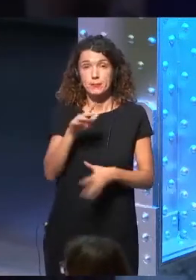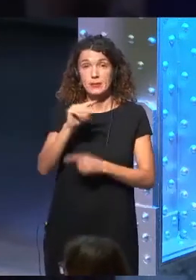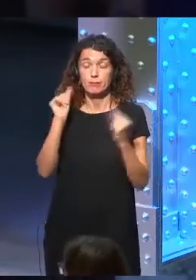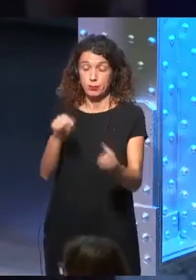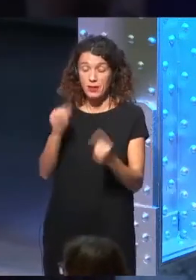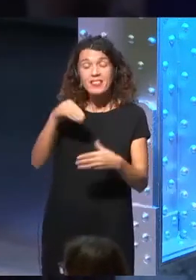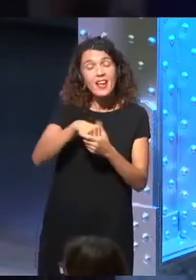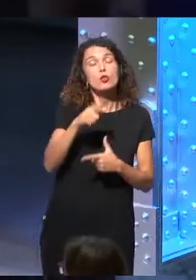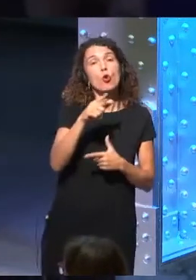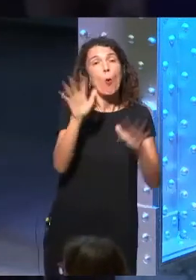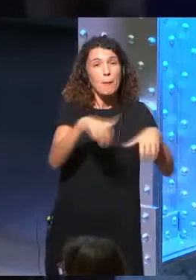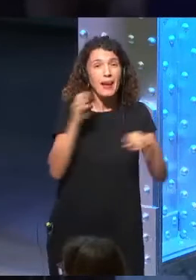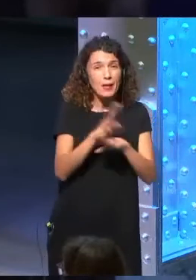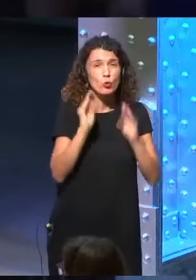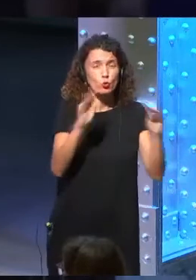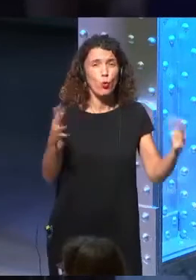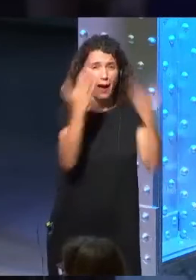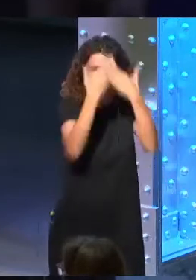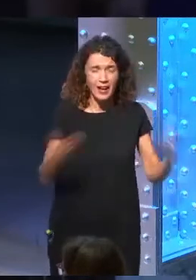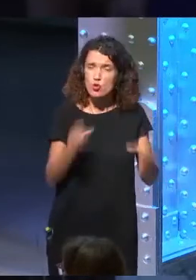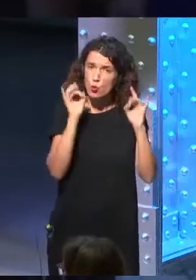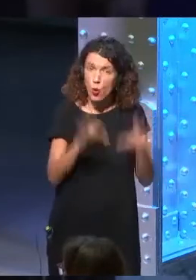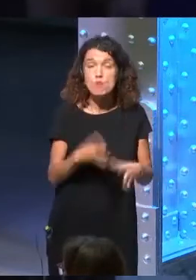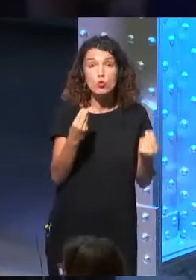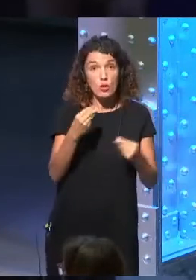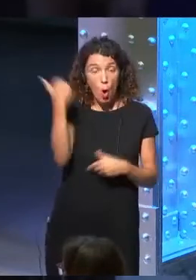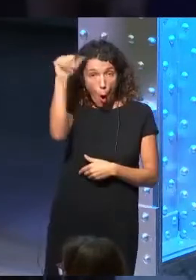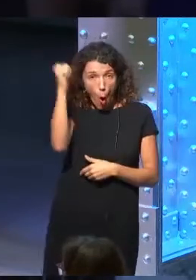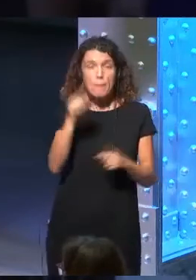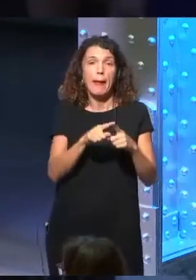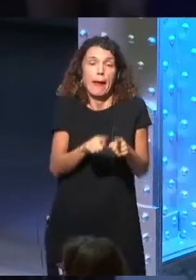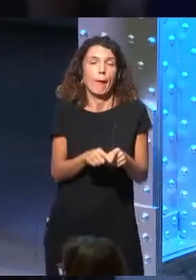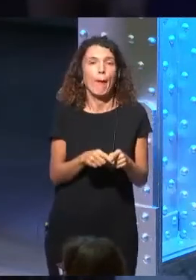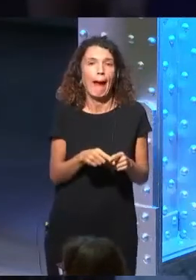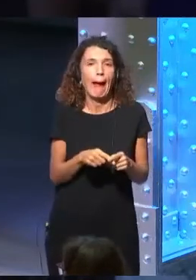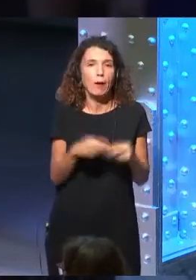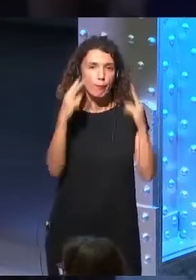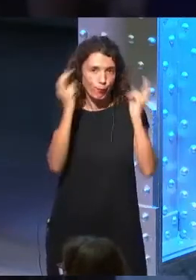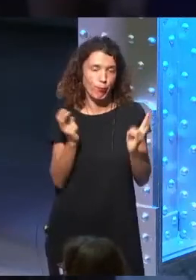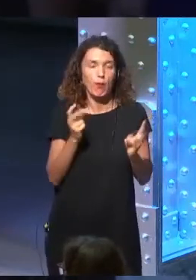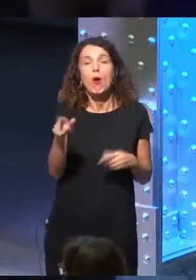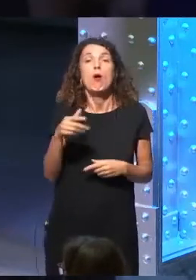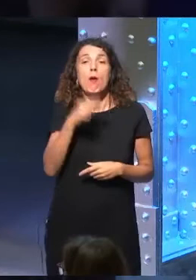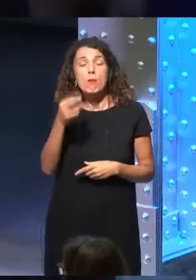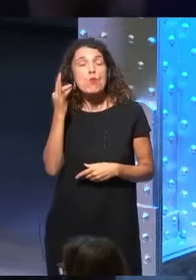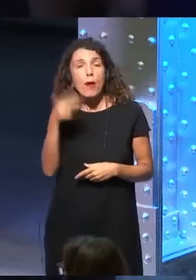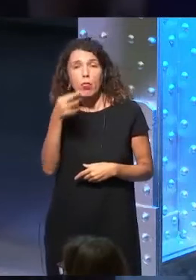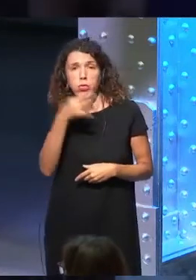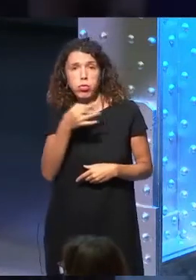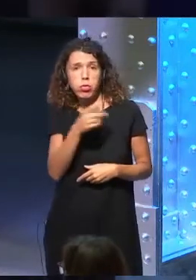exactly the same tricks, the men simply disconnect the microphones of the women they don't want to listen to.